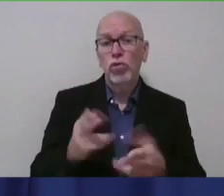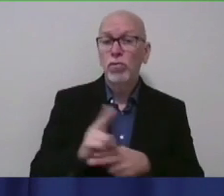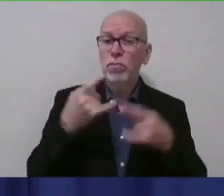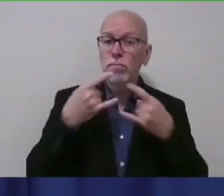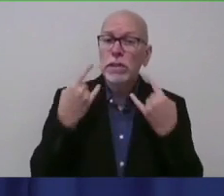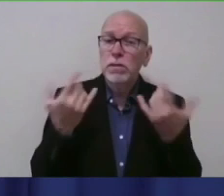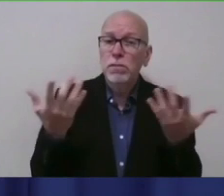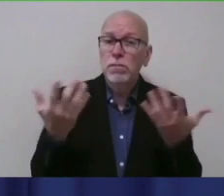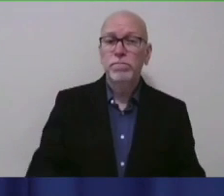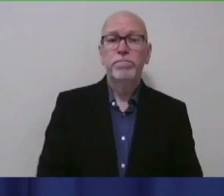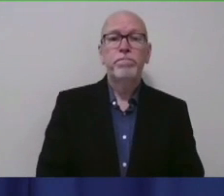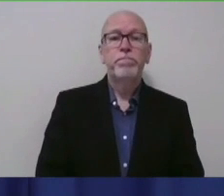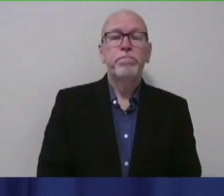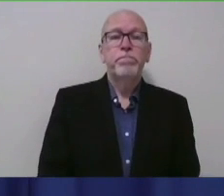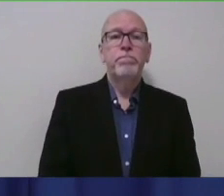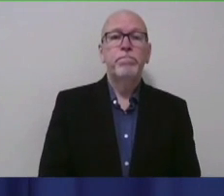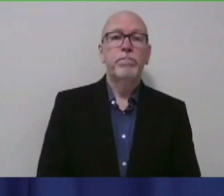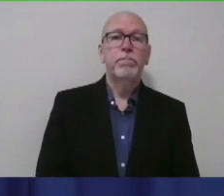Thank you.